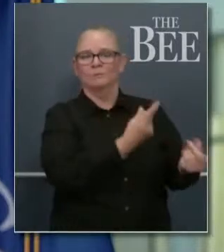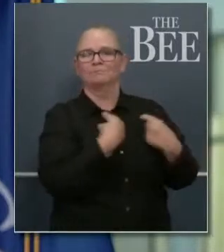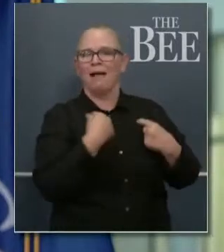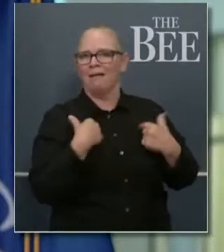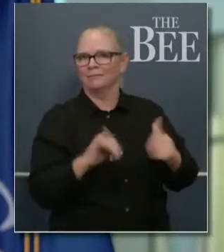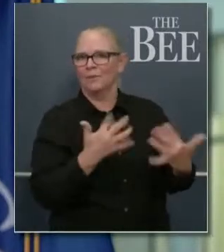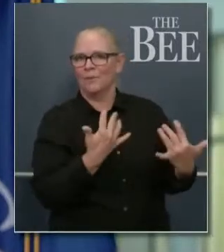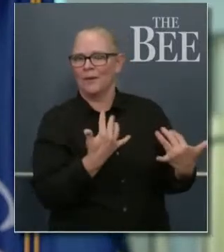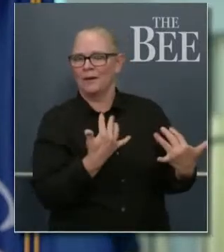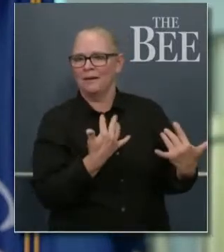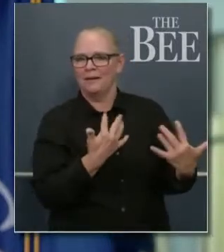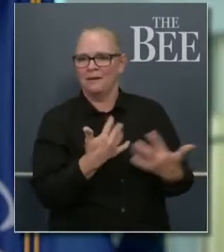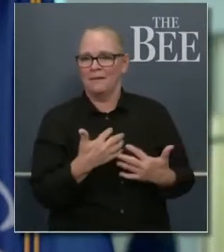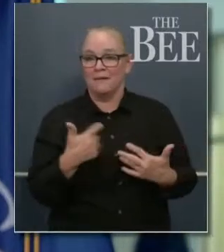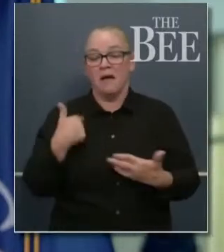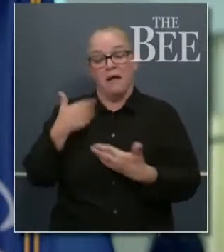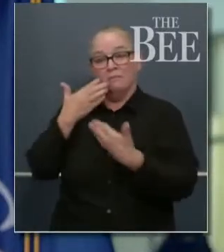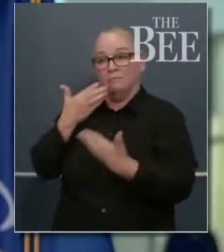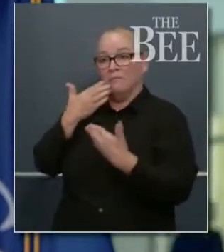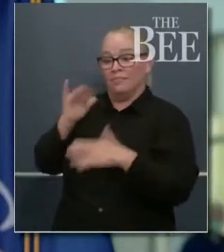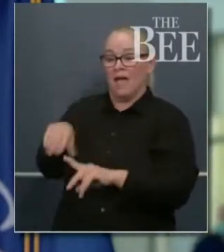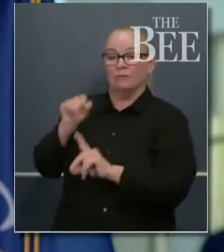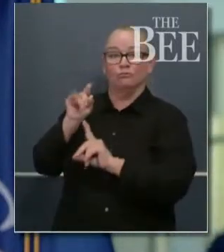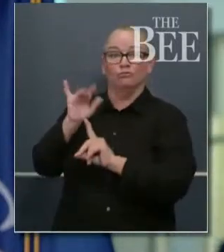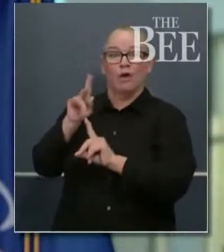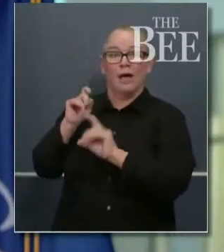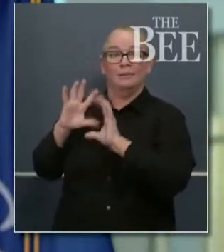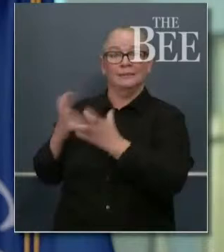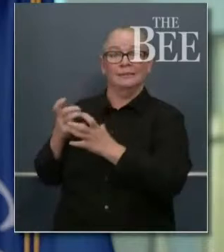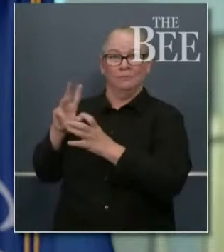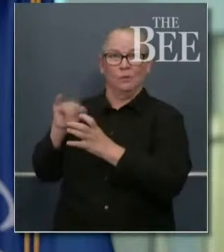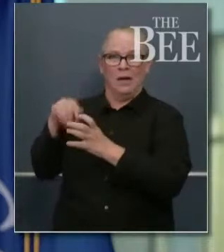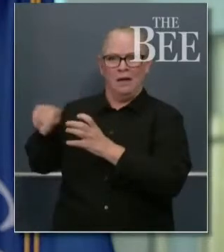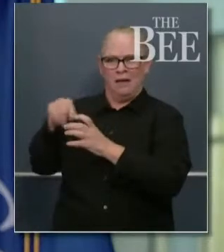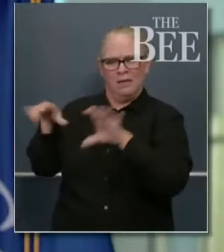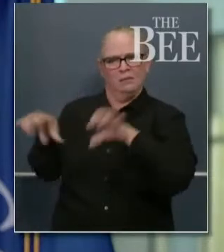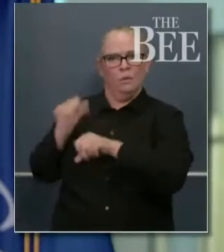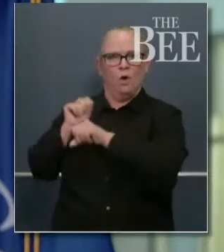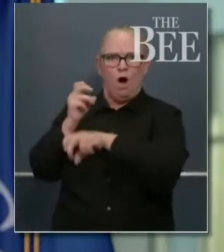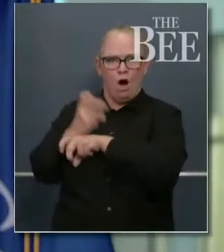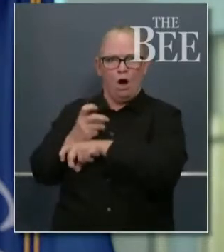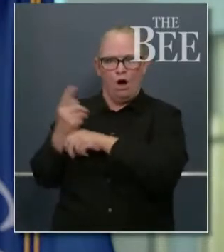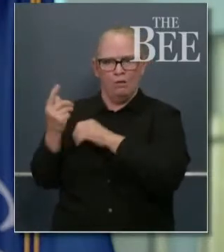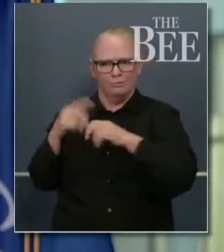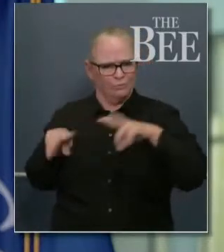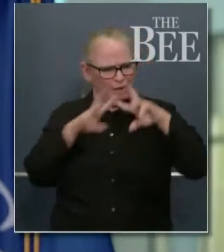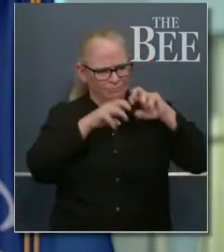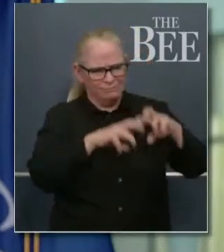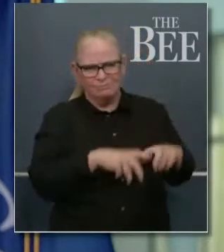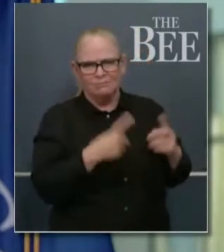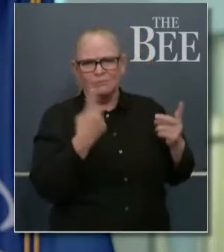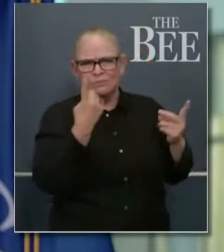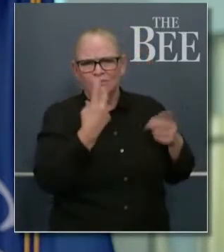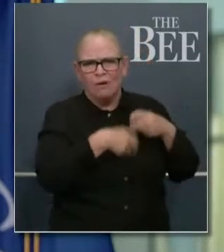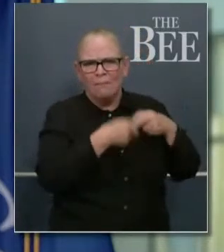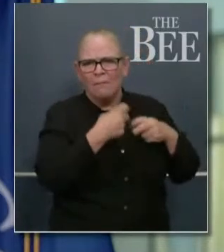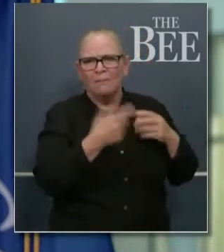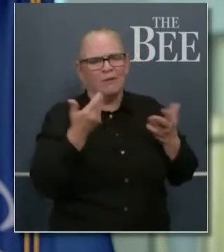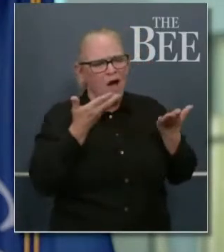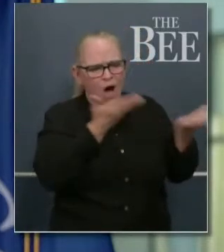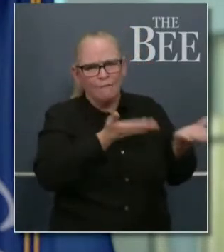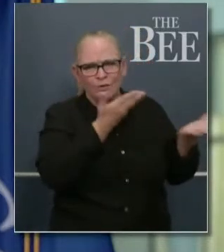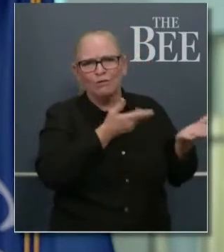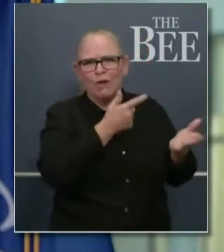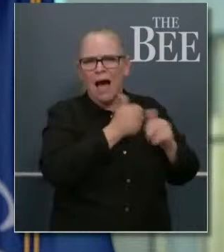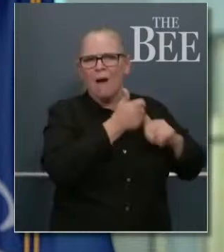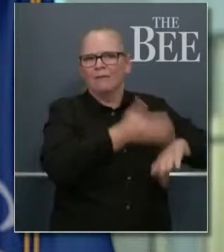thank the work that has been done, tremendous amount of work that has gone into this effort. We're blessed as it relates to